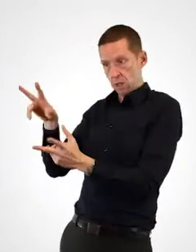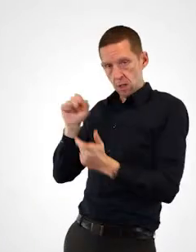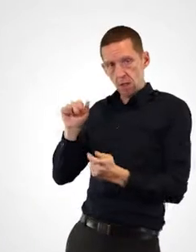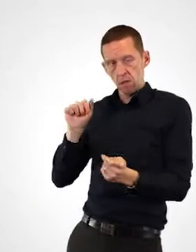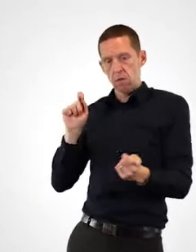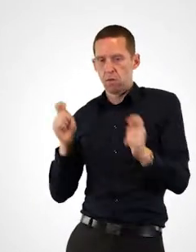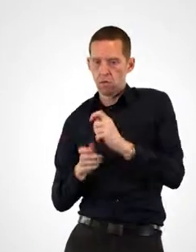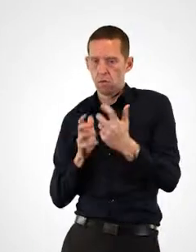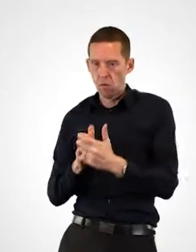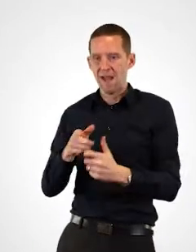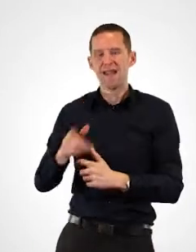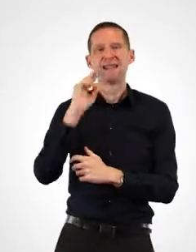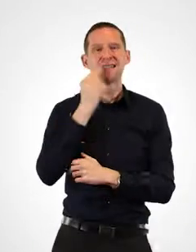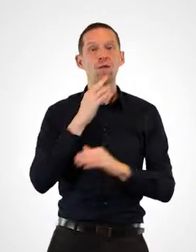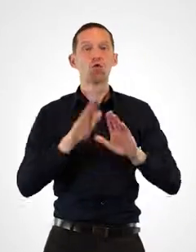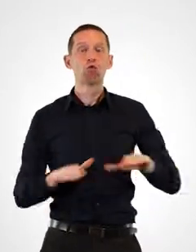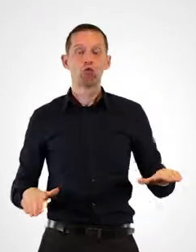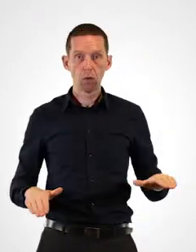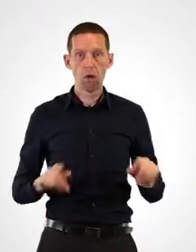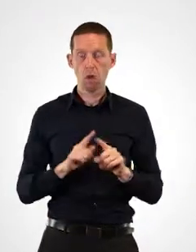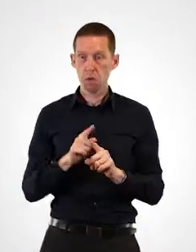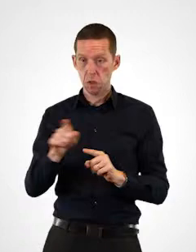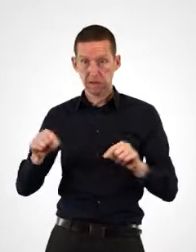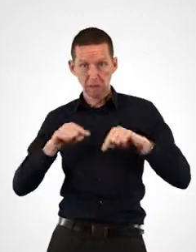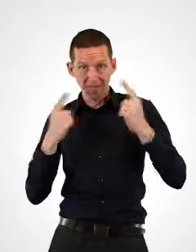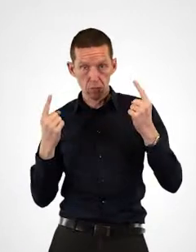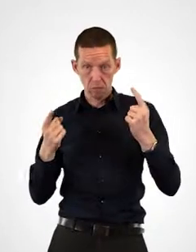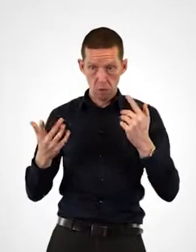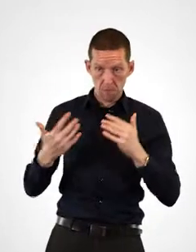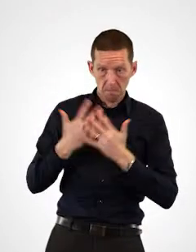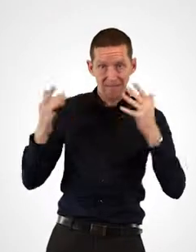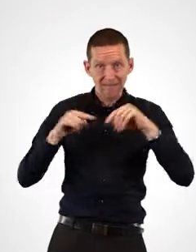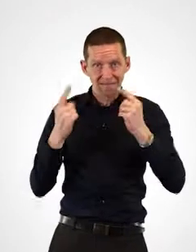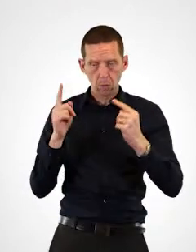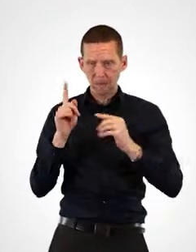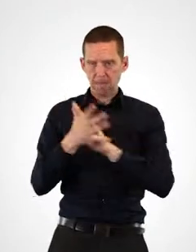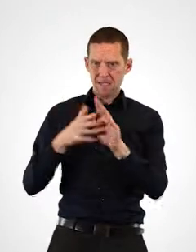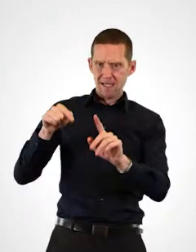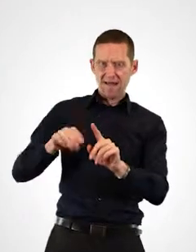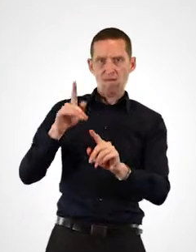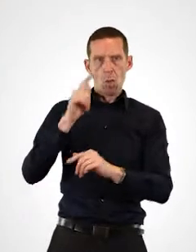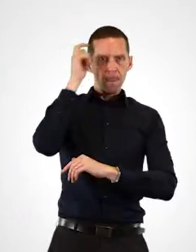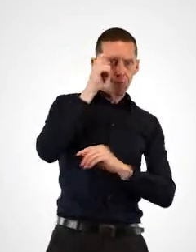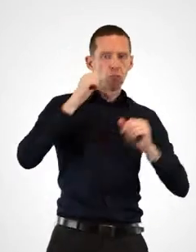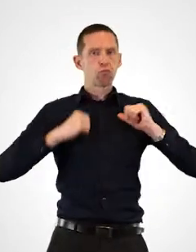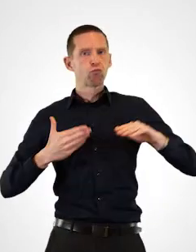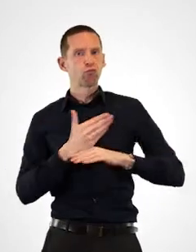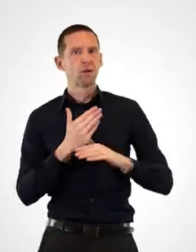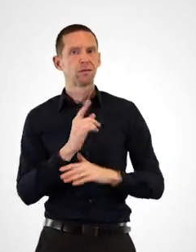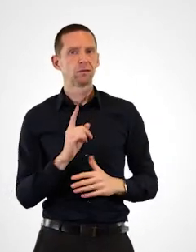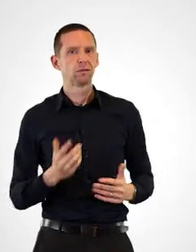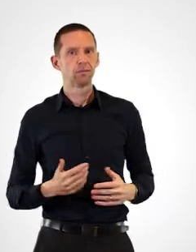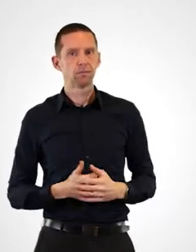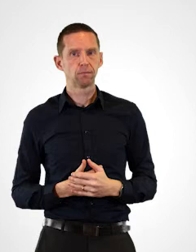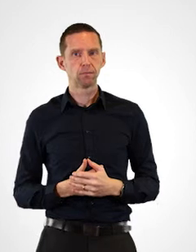in terms of deaf children in the sense of, are they different? How different are they? And what does that mean for both theory and practice? And all